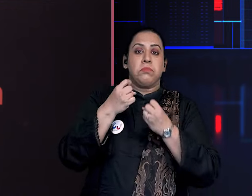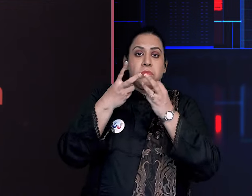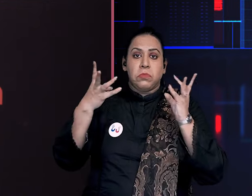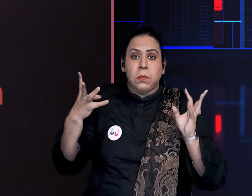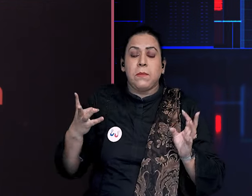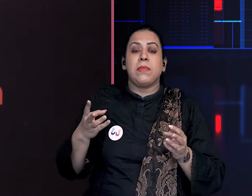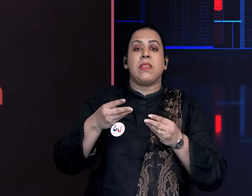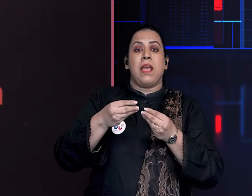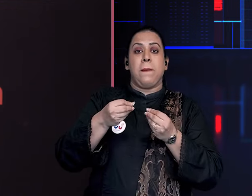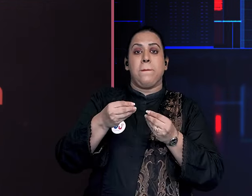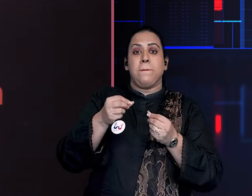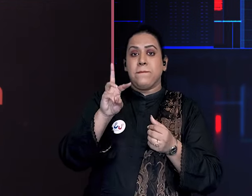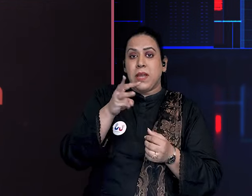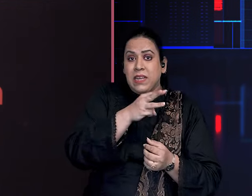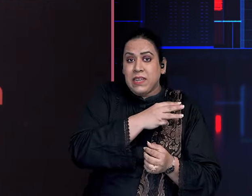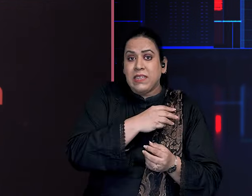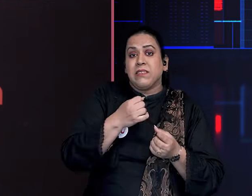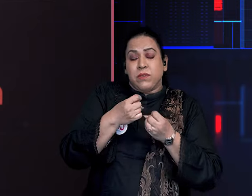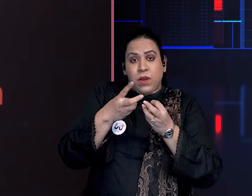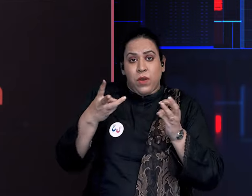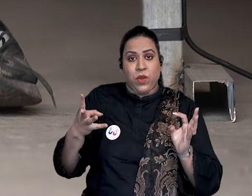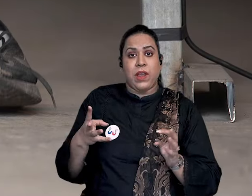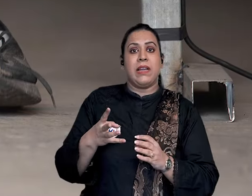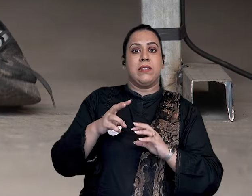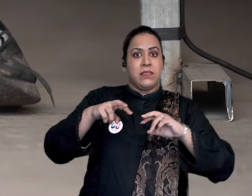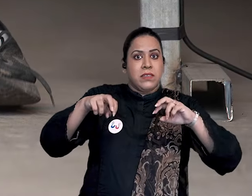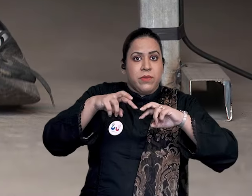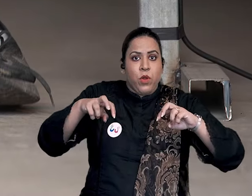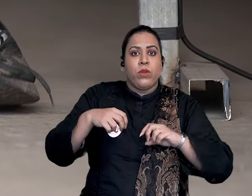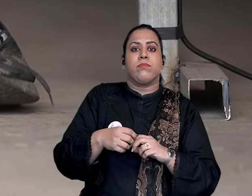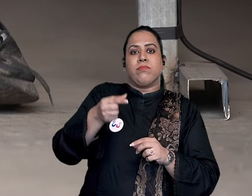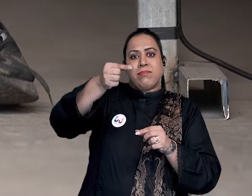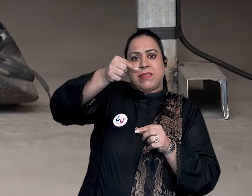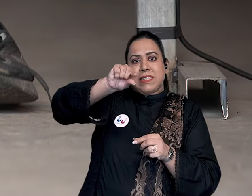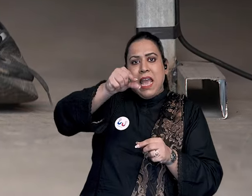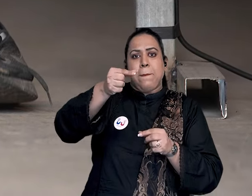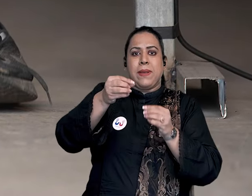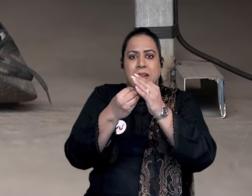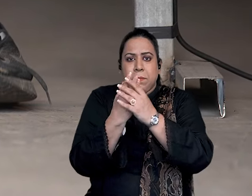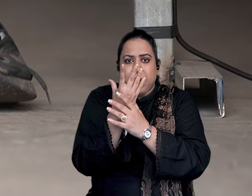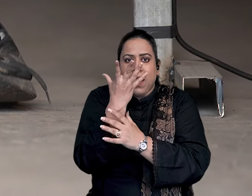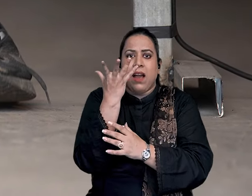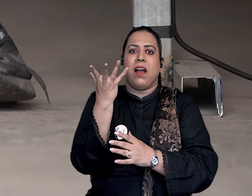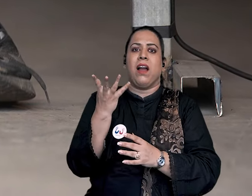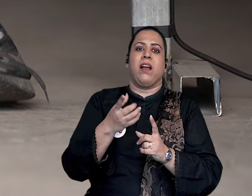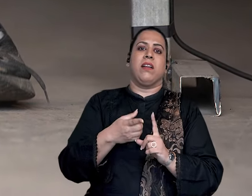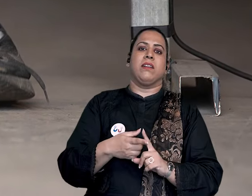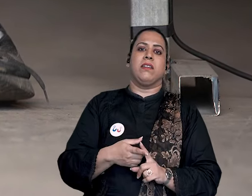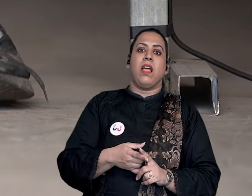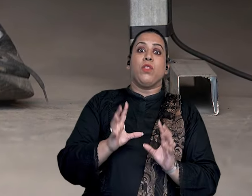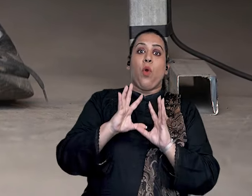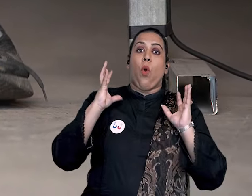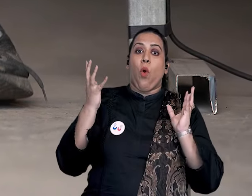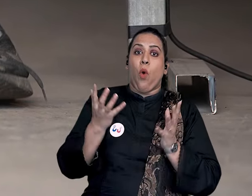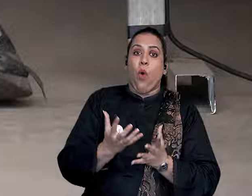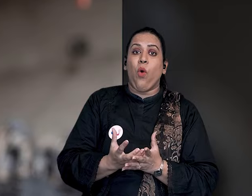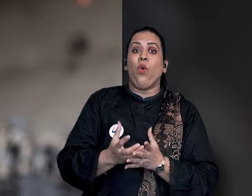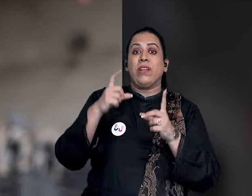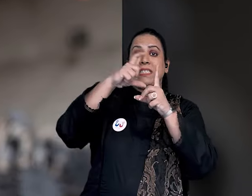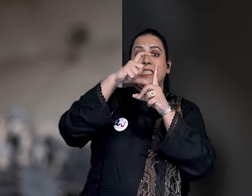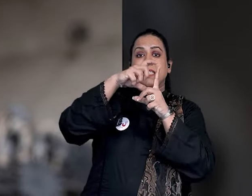engineer, an electrical engineer, a chemical engineer. The factory was introduced to the artist in all and